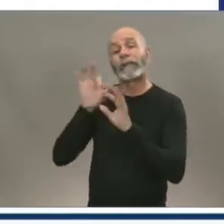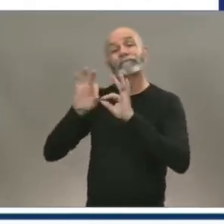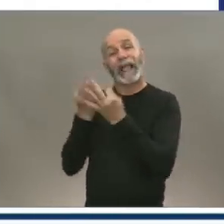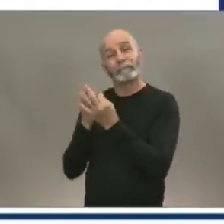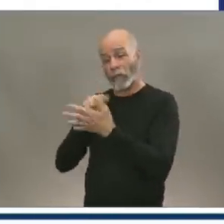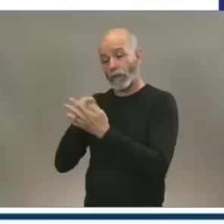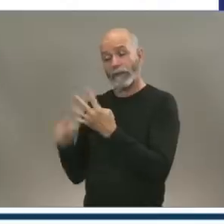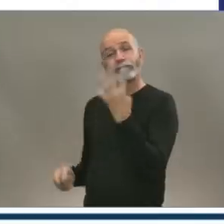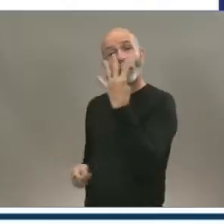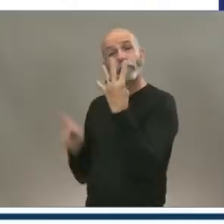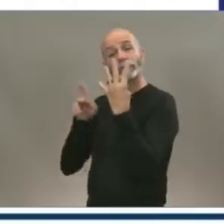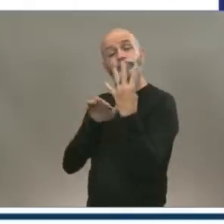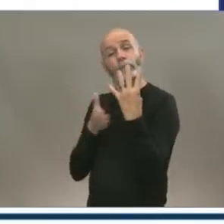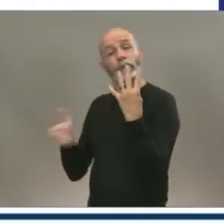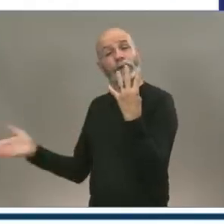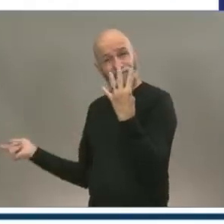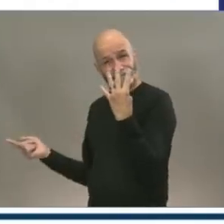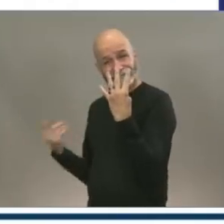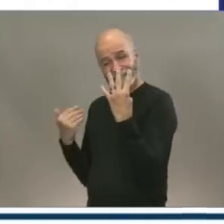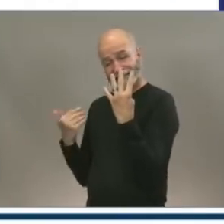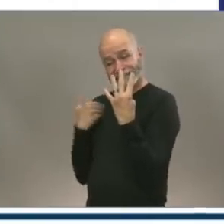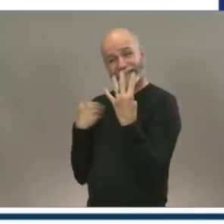died since our last briefing.